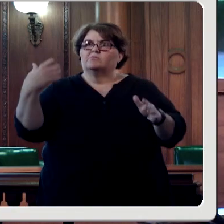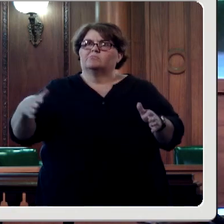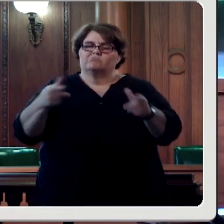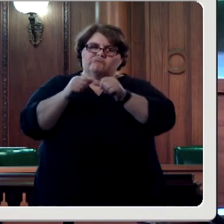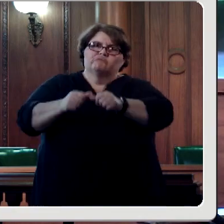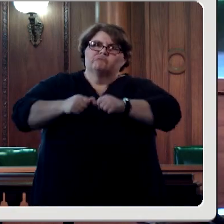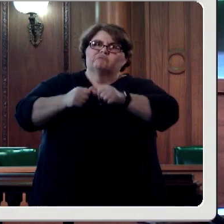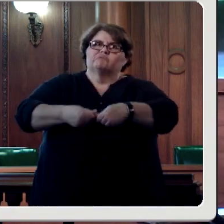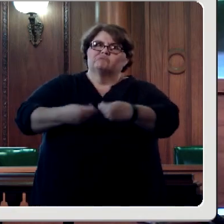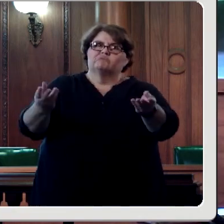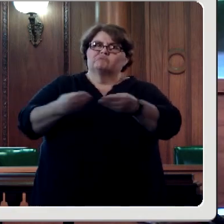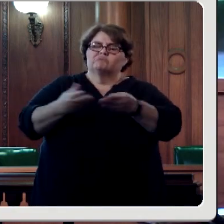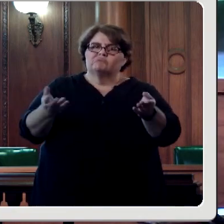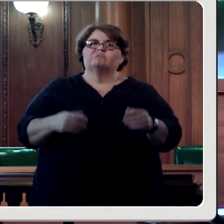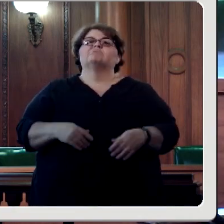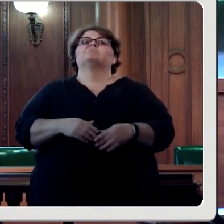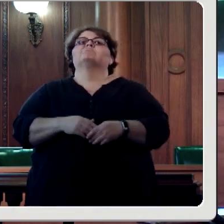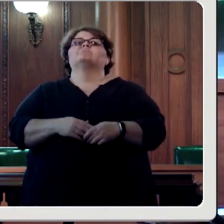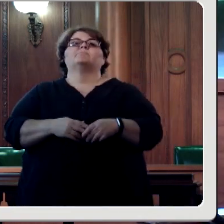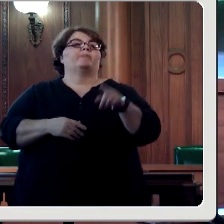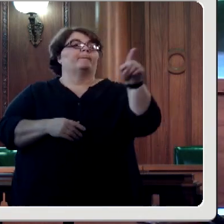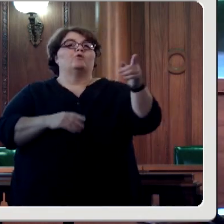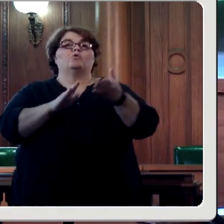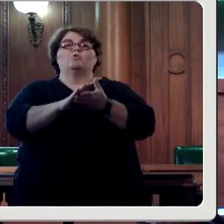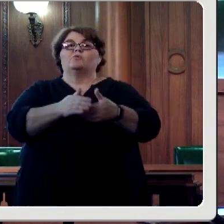his team, my city side, Andy Doty, Bobby Maggi.